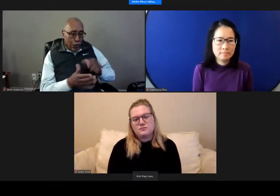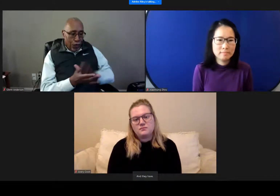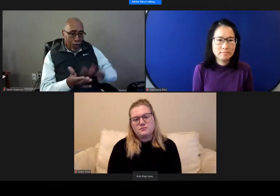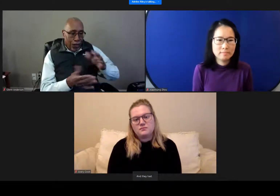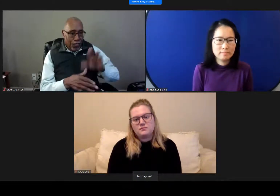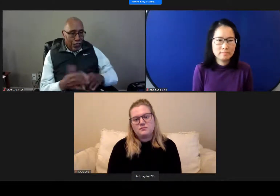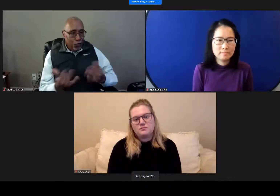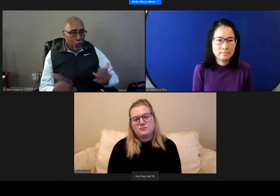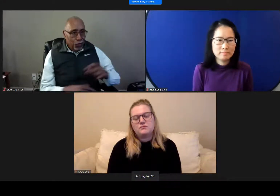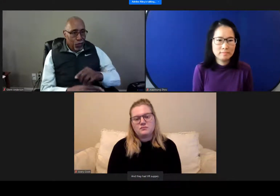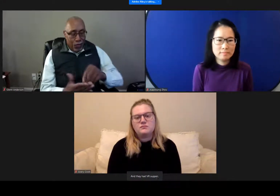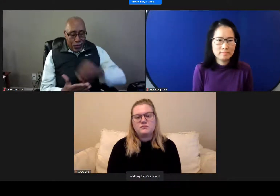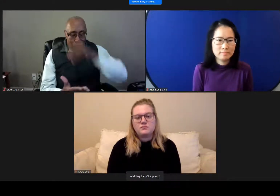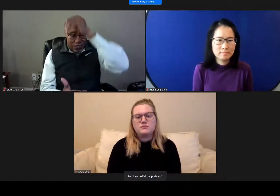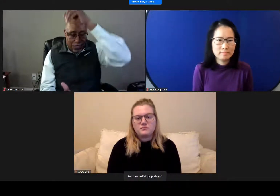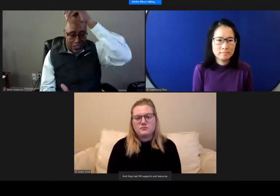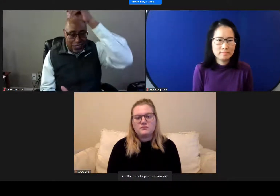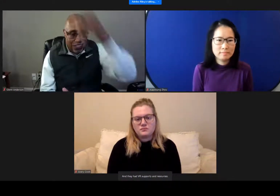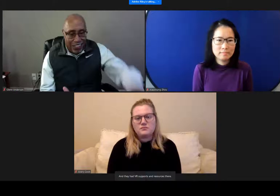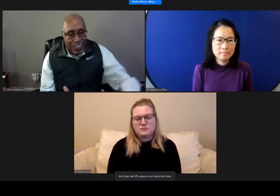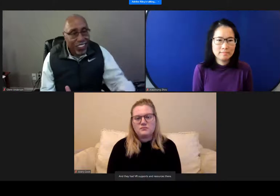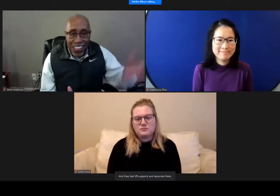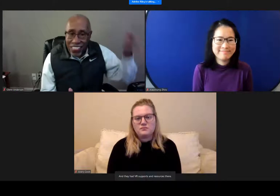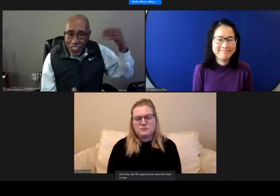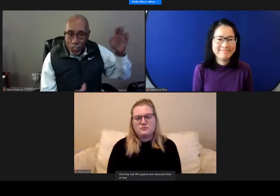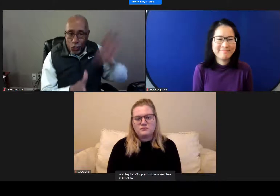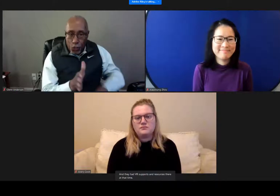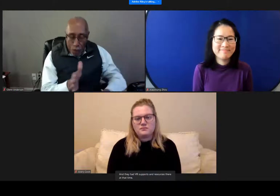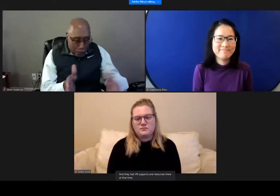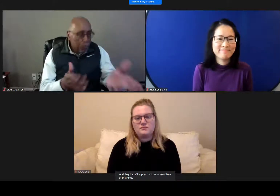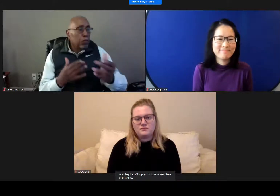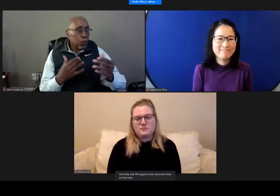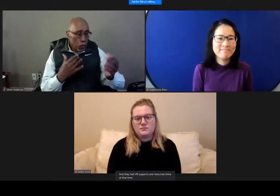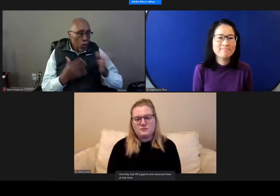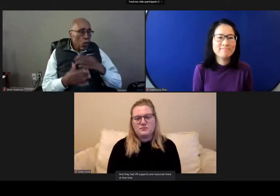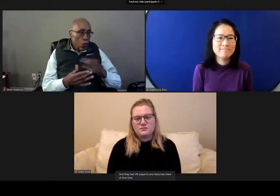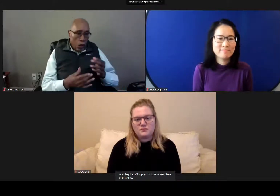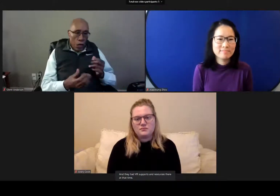had VR supports and resources there at that time.